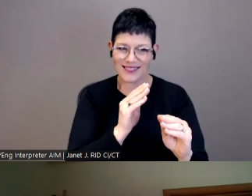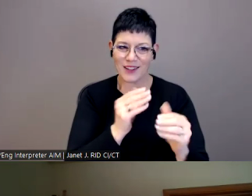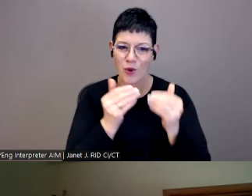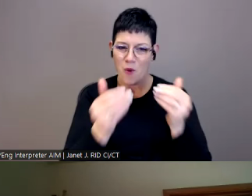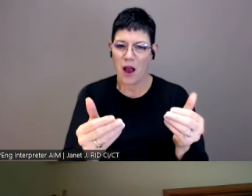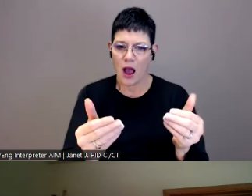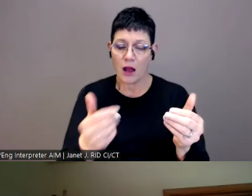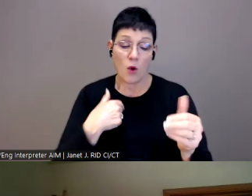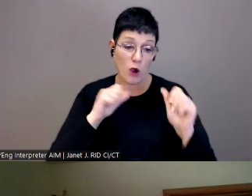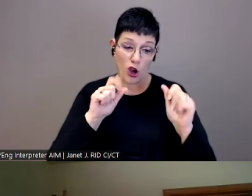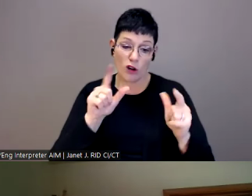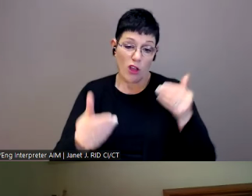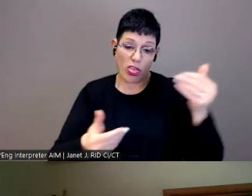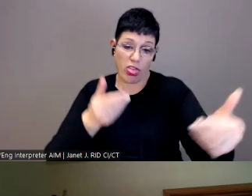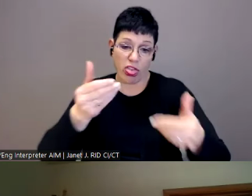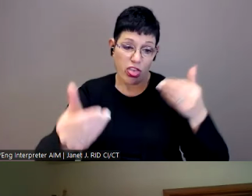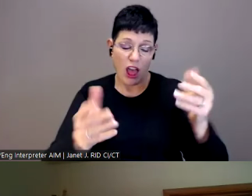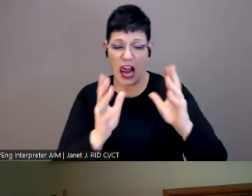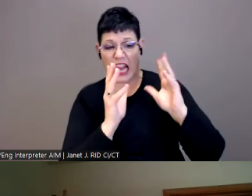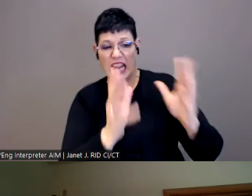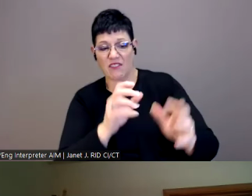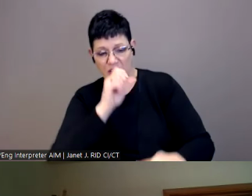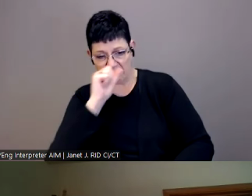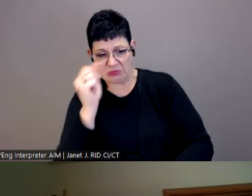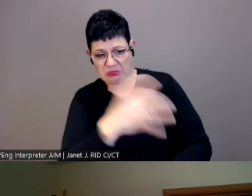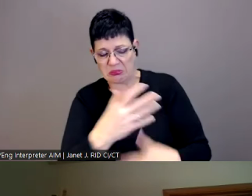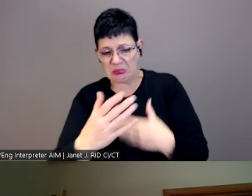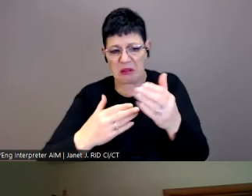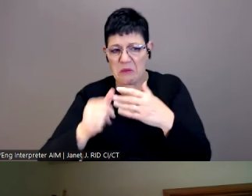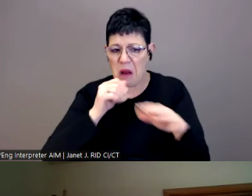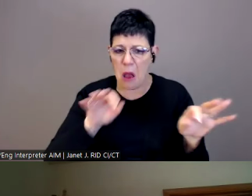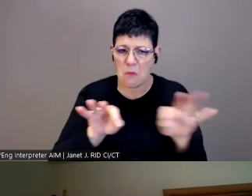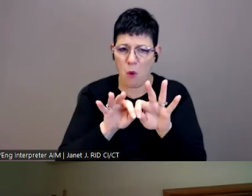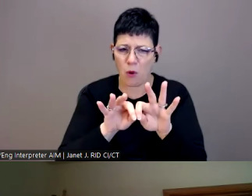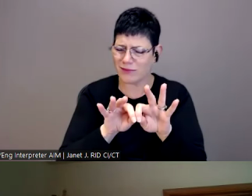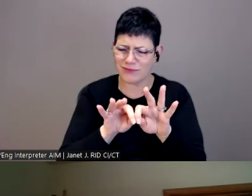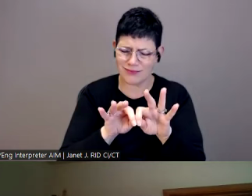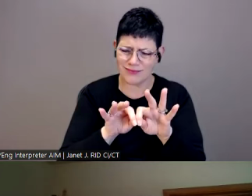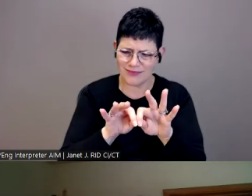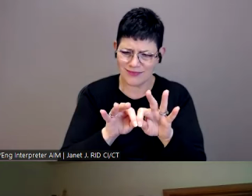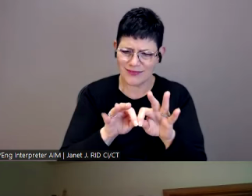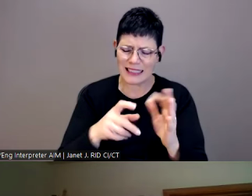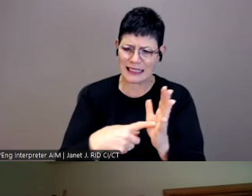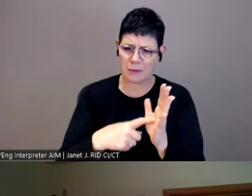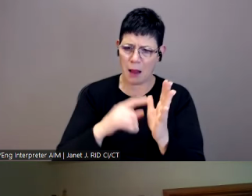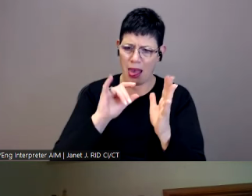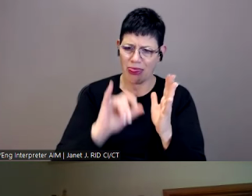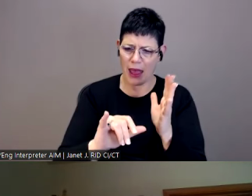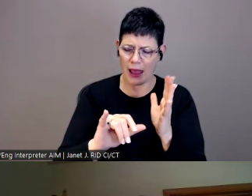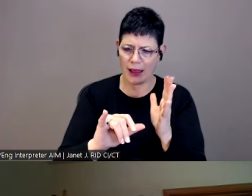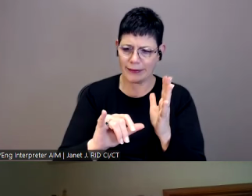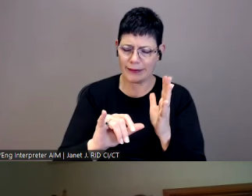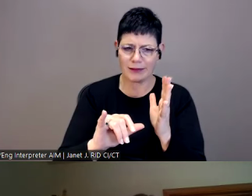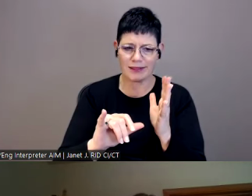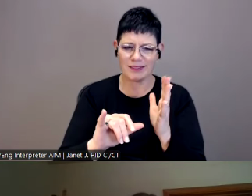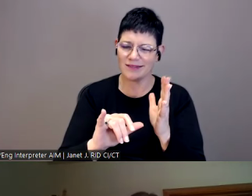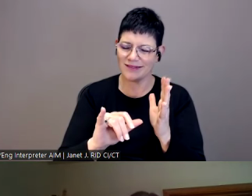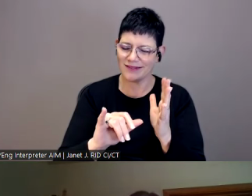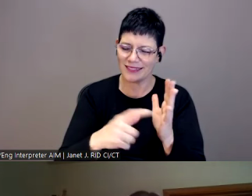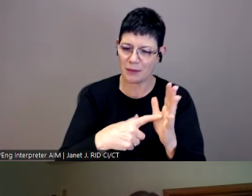have just kept going, right? And pretended that it wasn't happening. And I do think that authentic self and